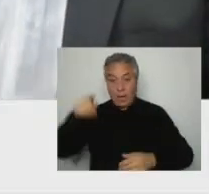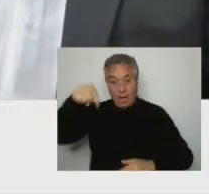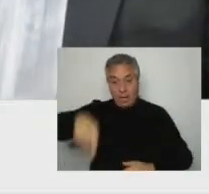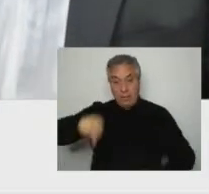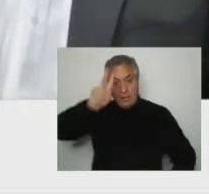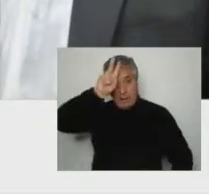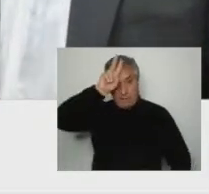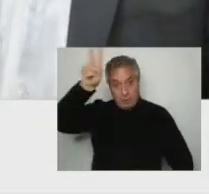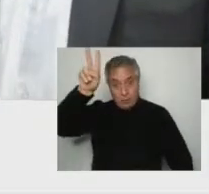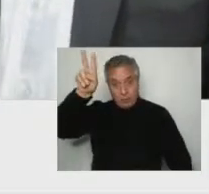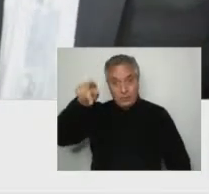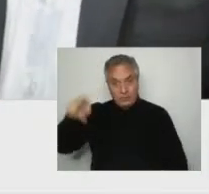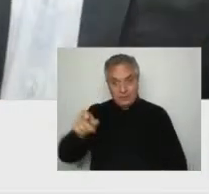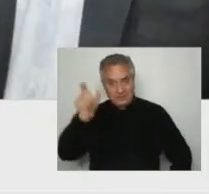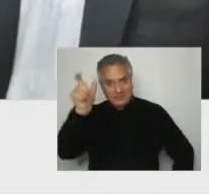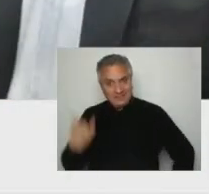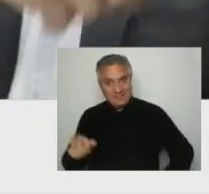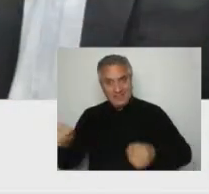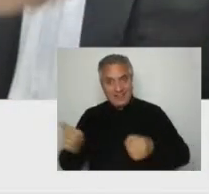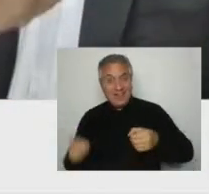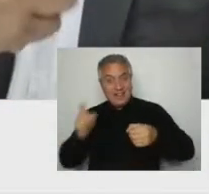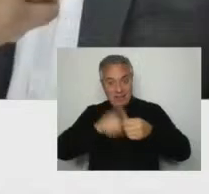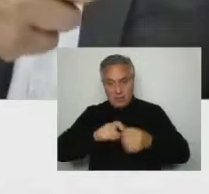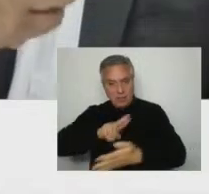it's challenging